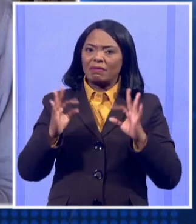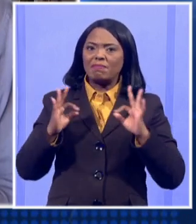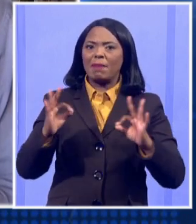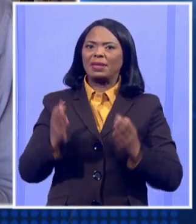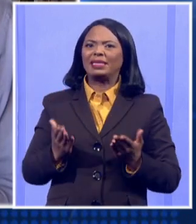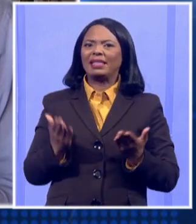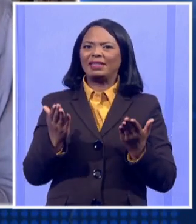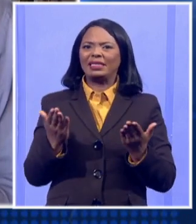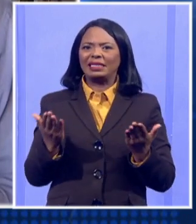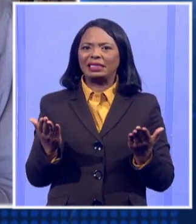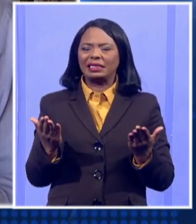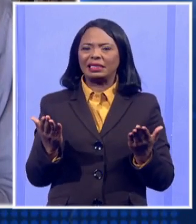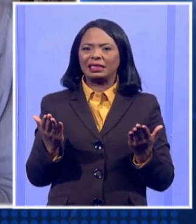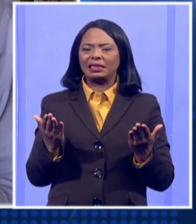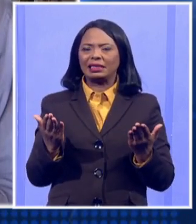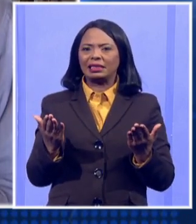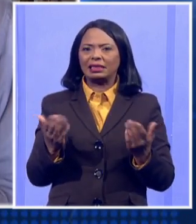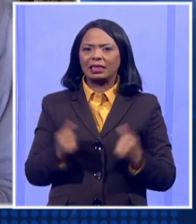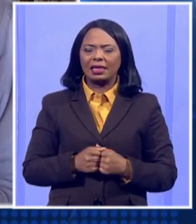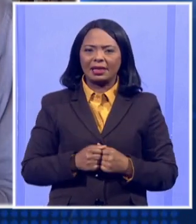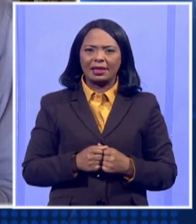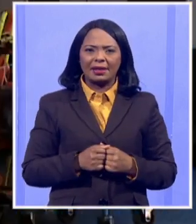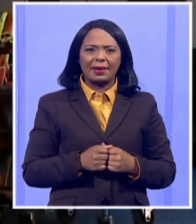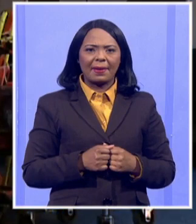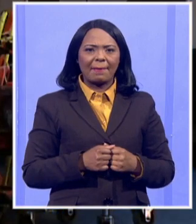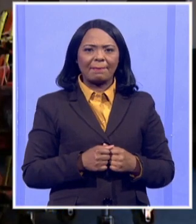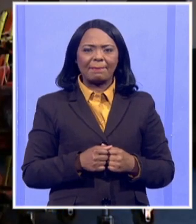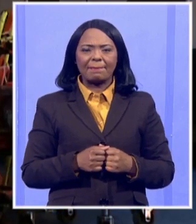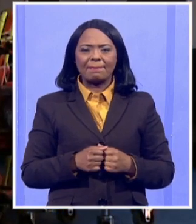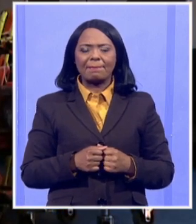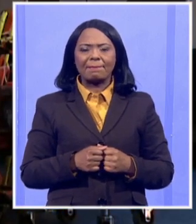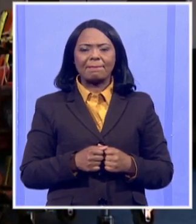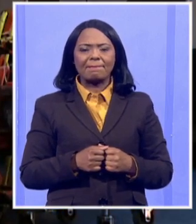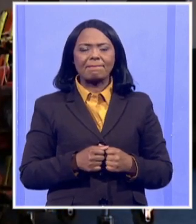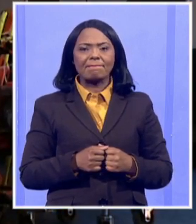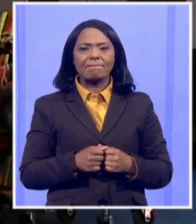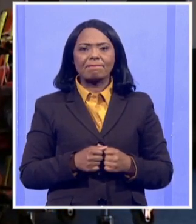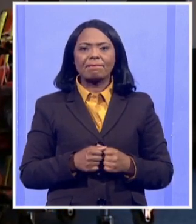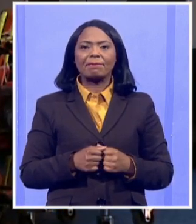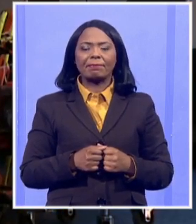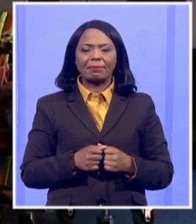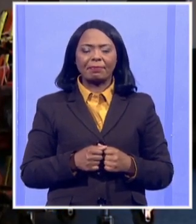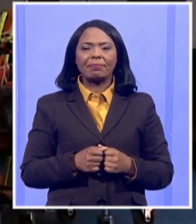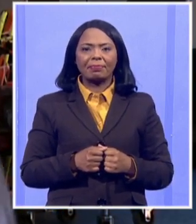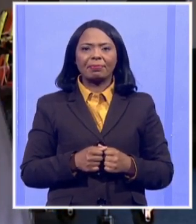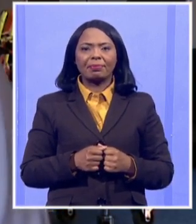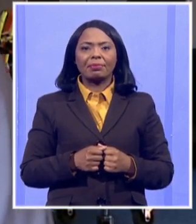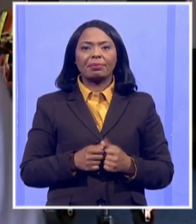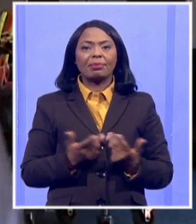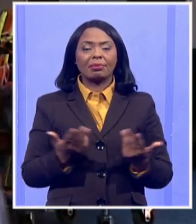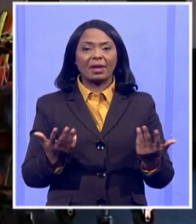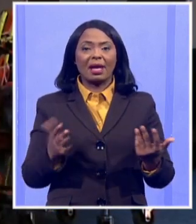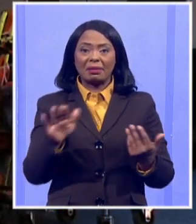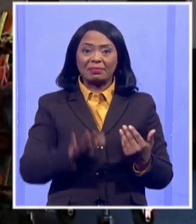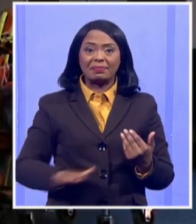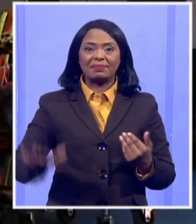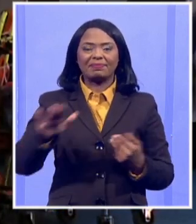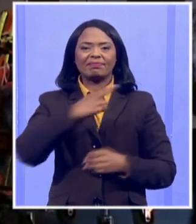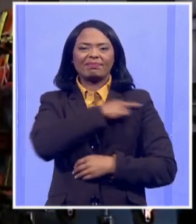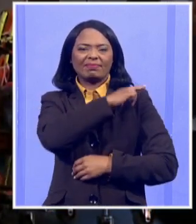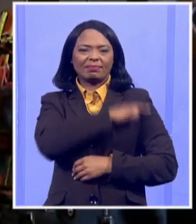service. Well, this facility that